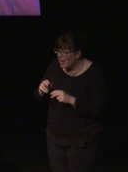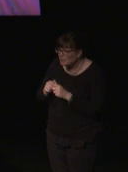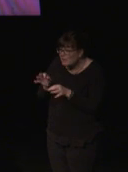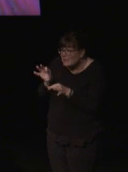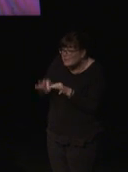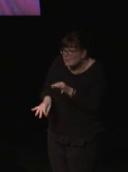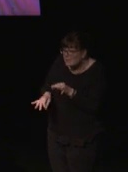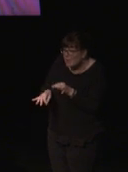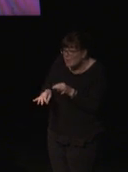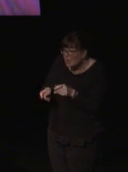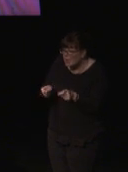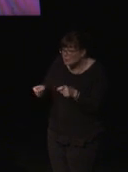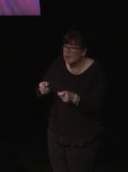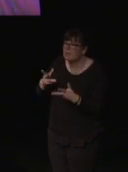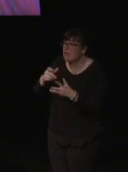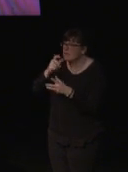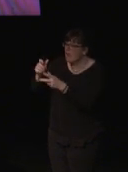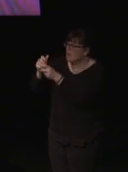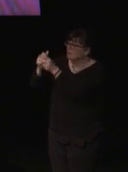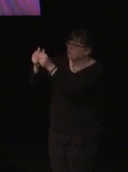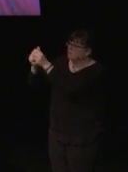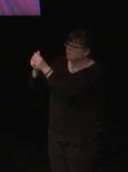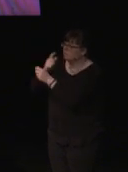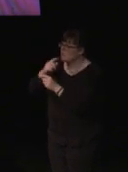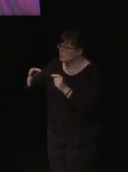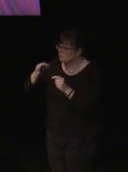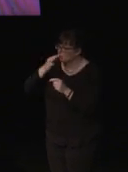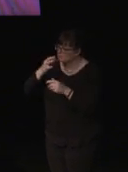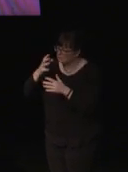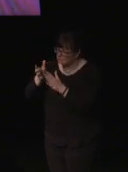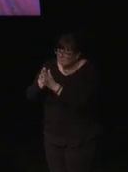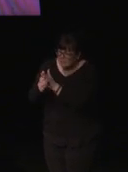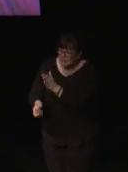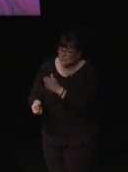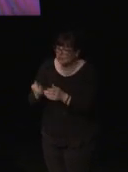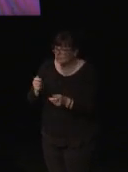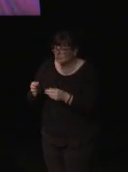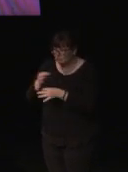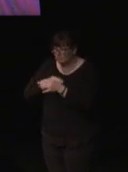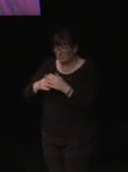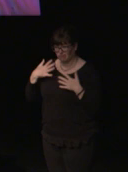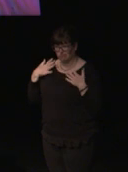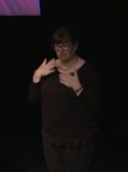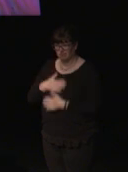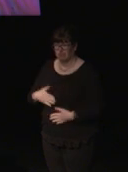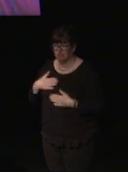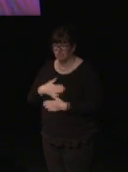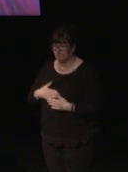Maybe not compete, or maybe not master, but can you have fun? That's the question.